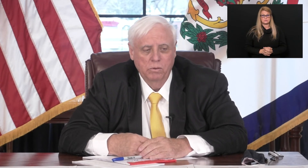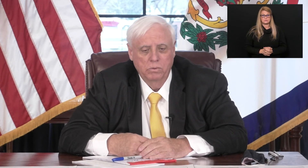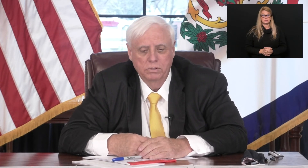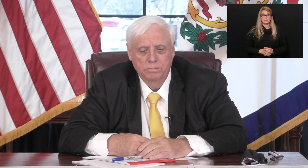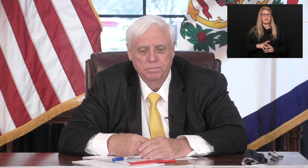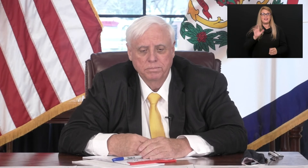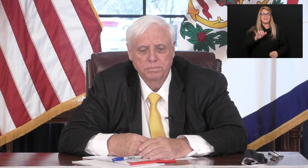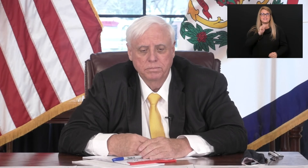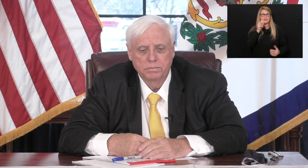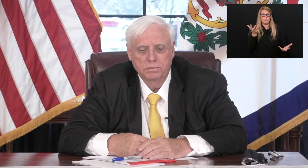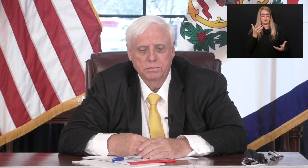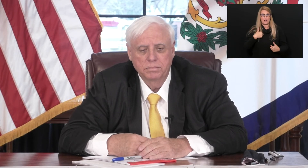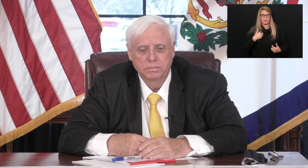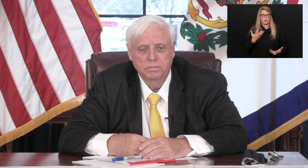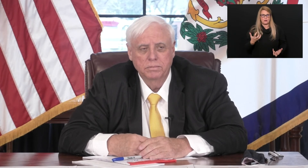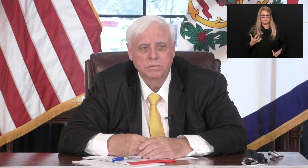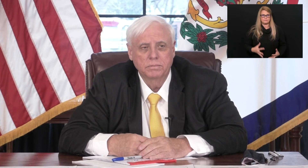what I want.